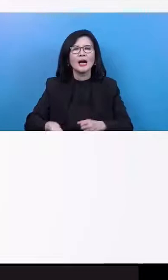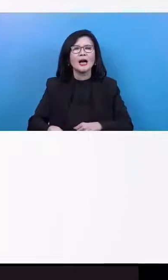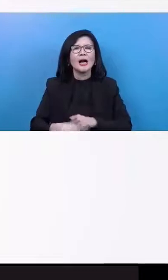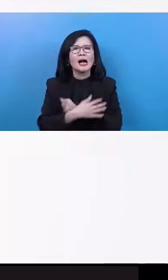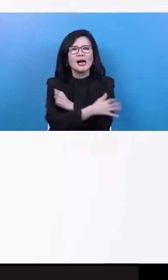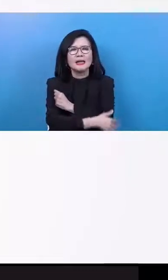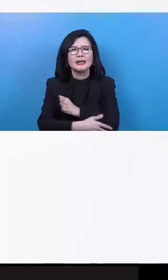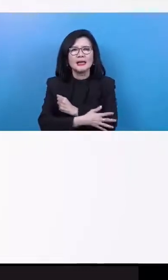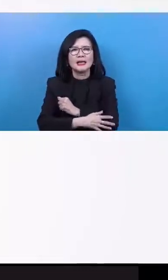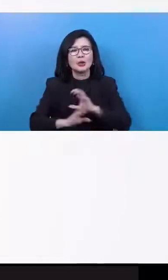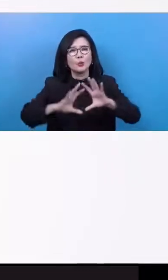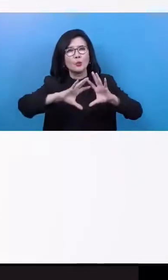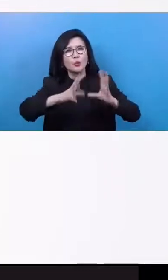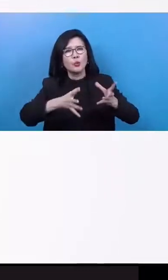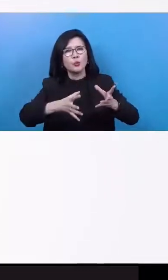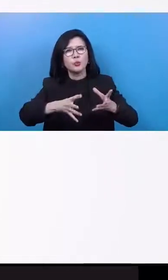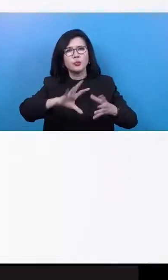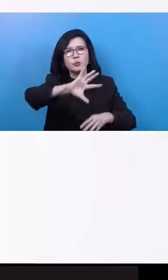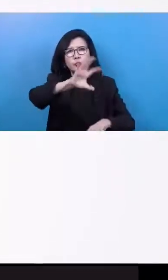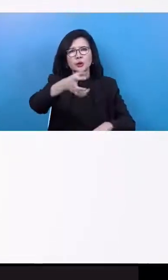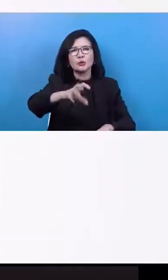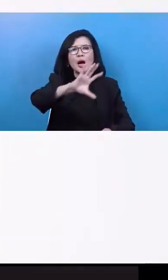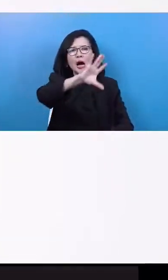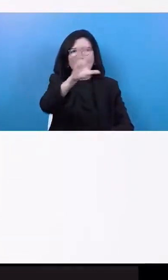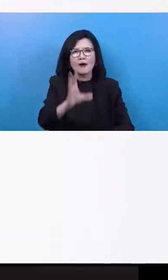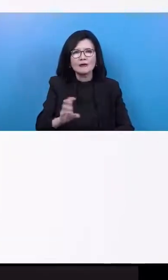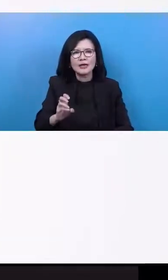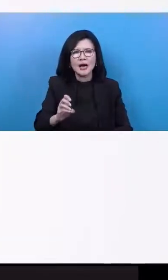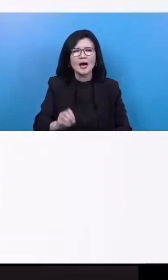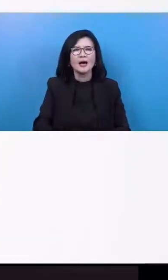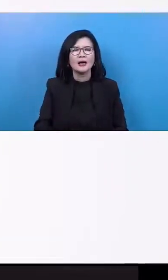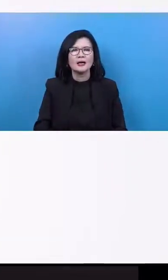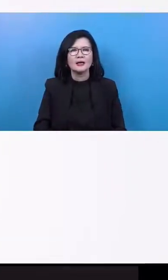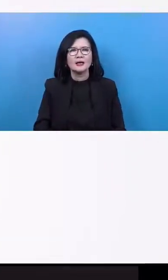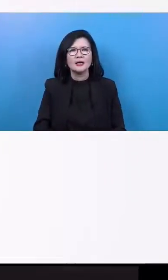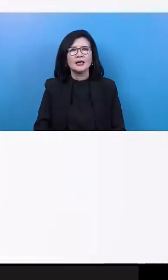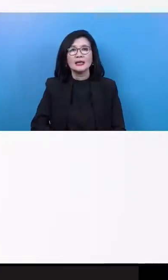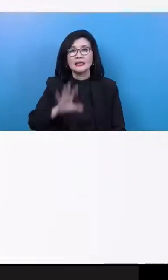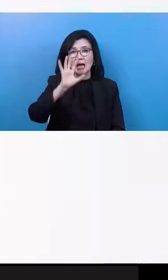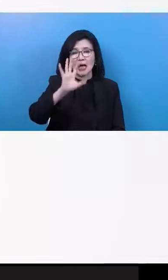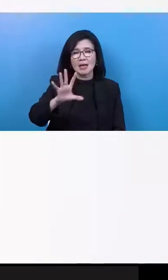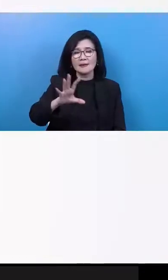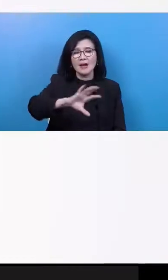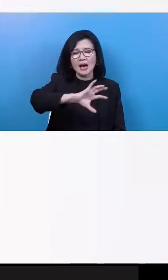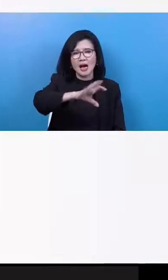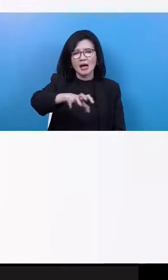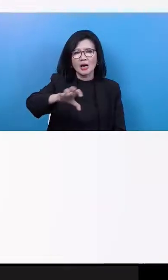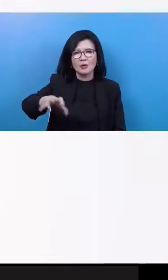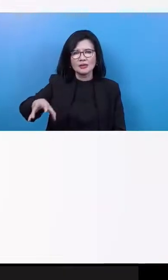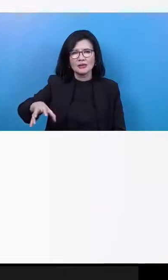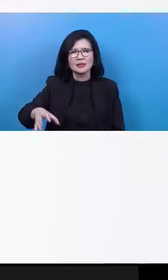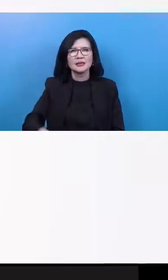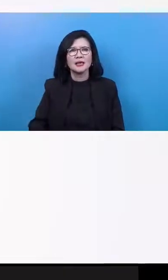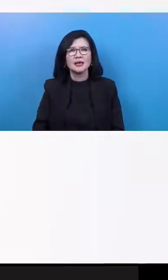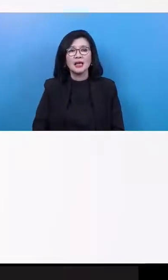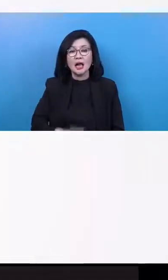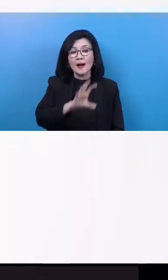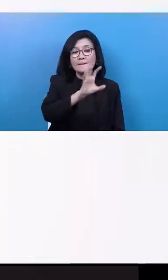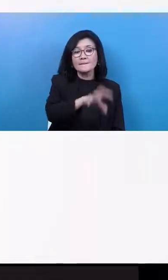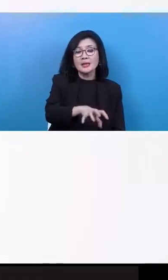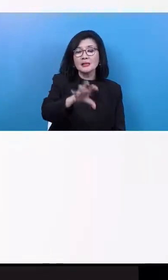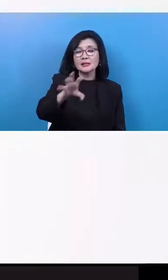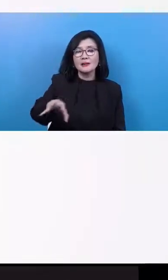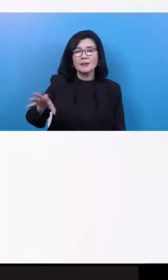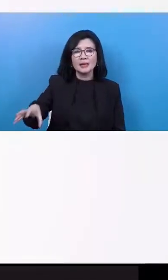is divided into 5 regions, and we noticed that each region actually reacted differently